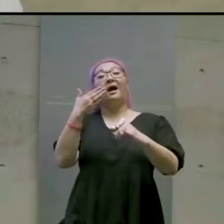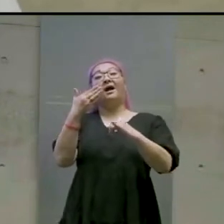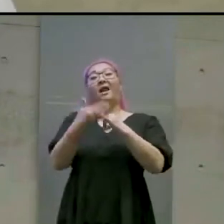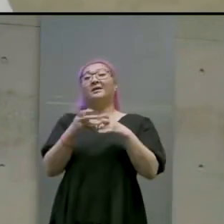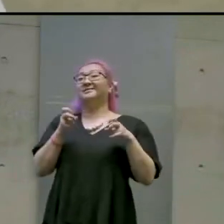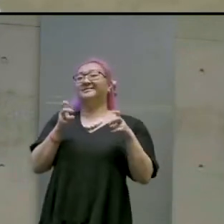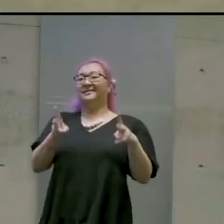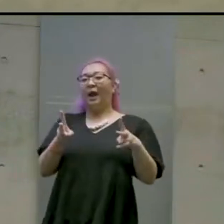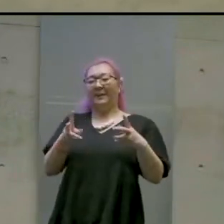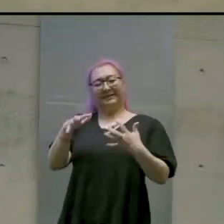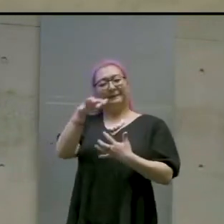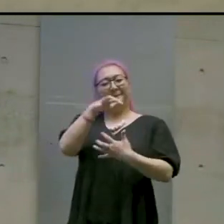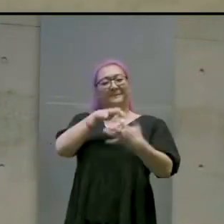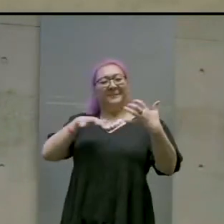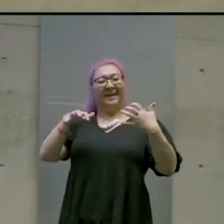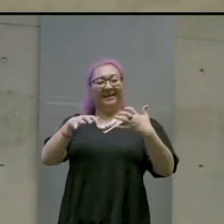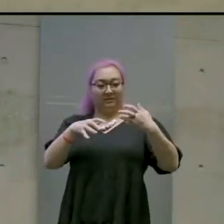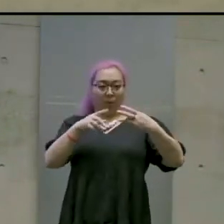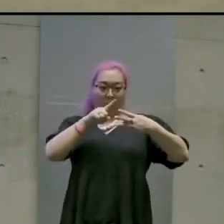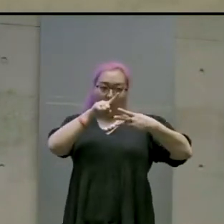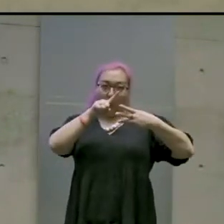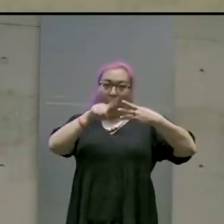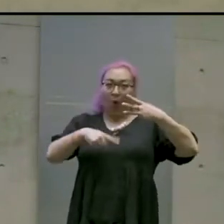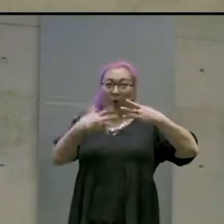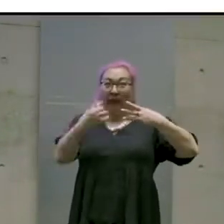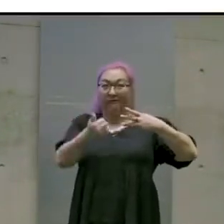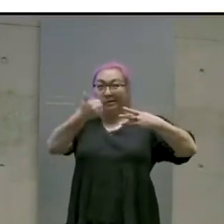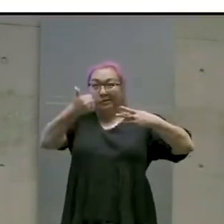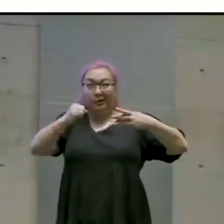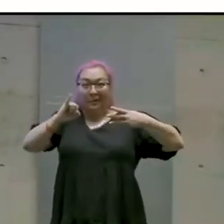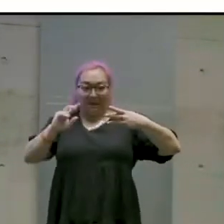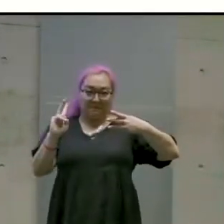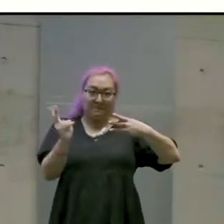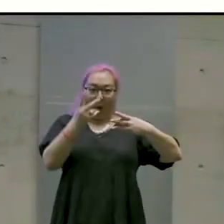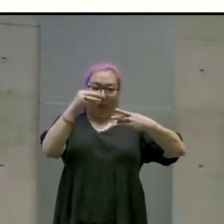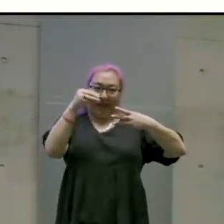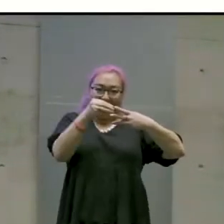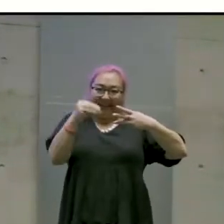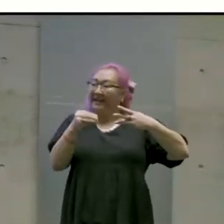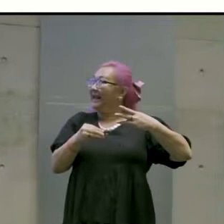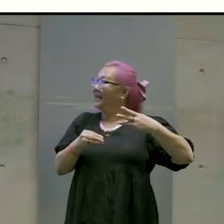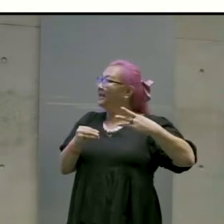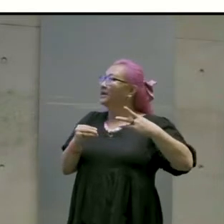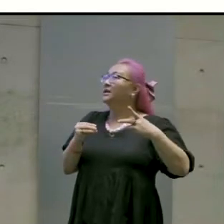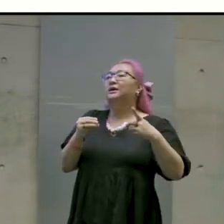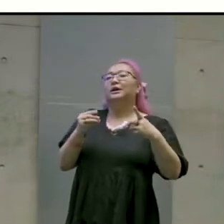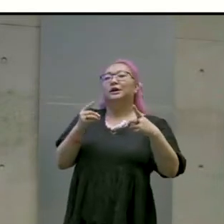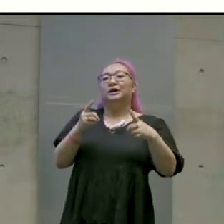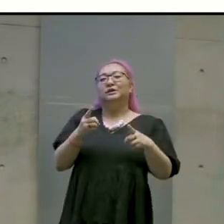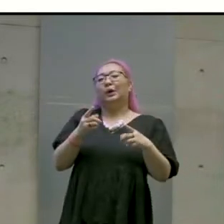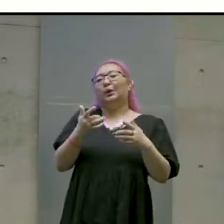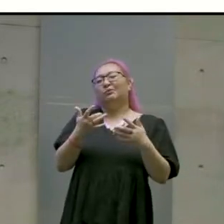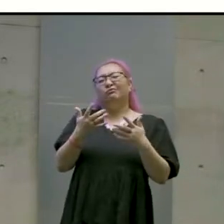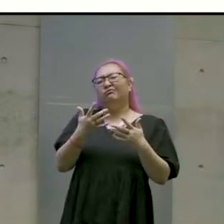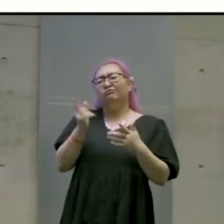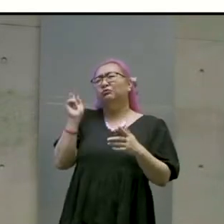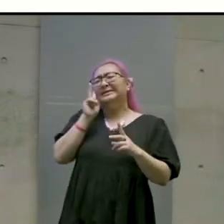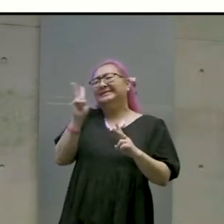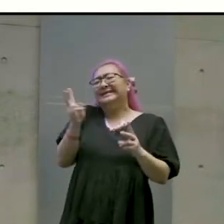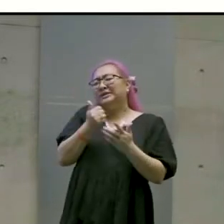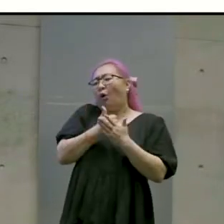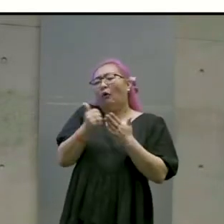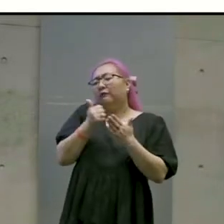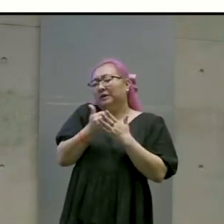and bad things in them, and an example of this, so for more from real life, because you don't see them very often in games, is